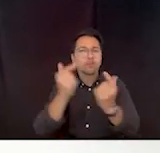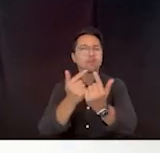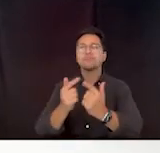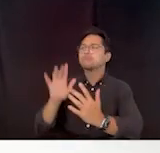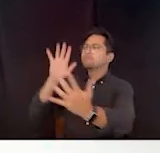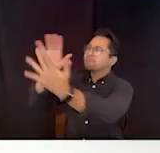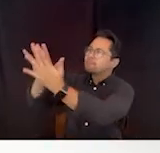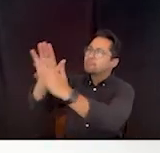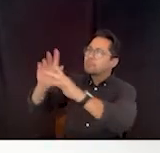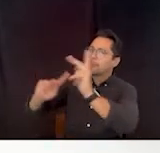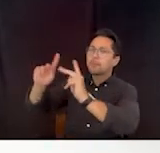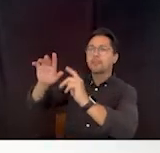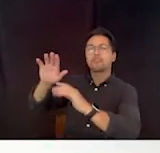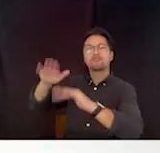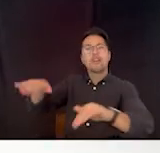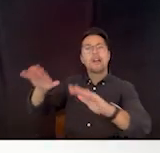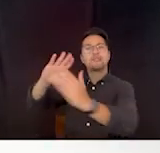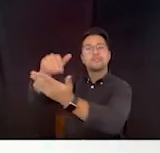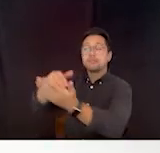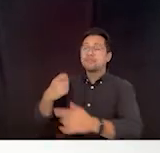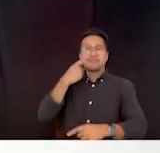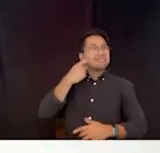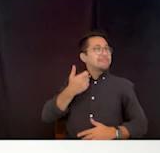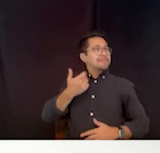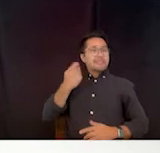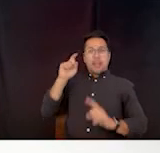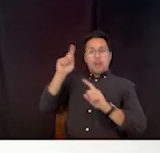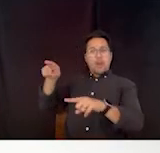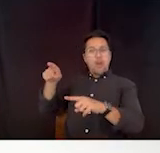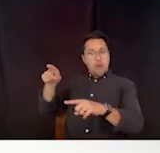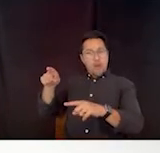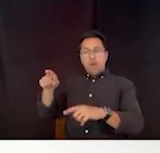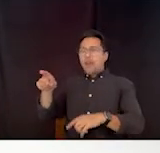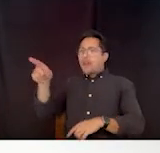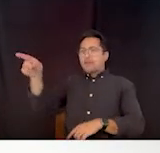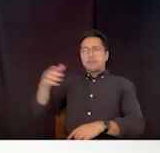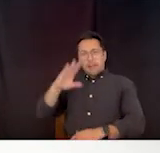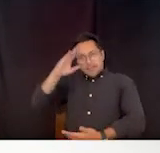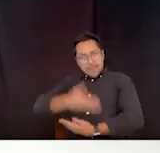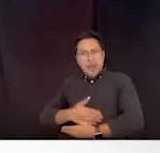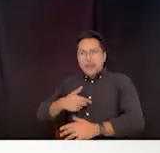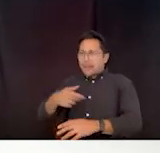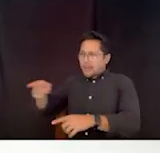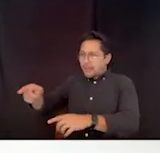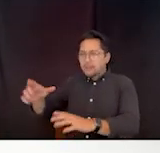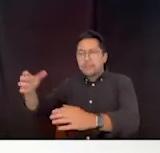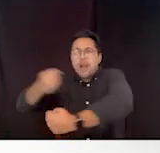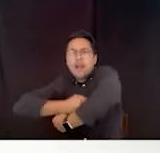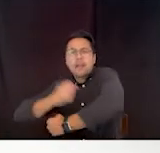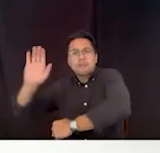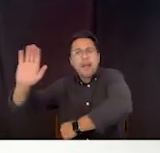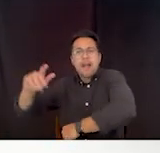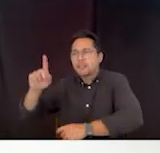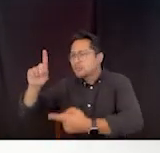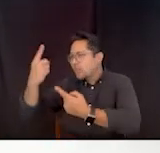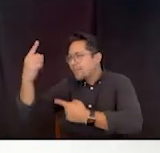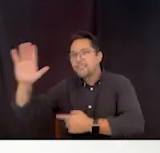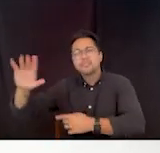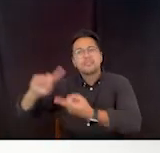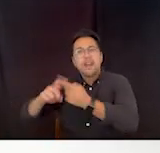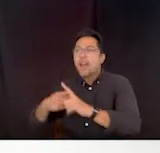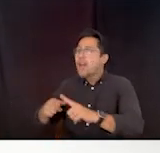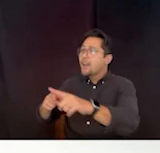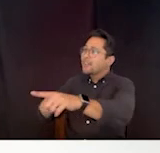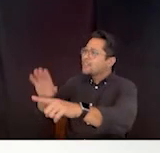your child's center. Just the other day, I picked my son up, and he was hugging goodbye to one of his friends, and the mom walked up, and I said, "Oh,